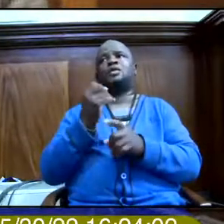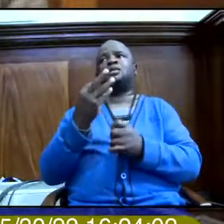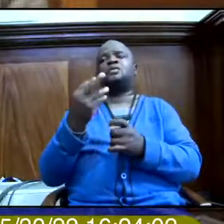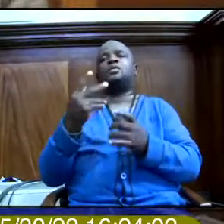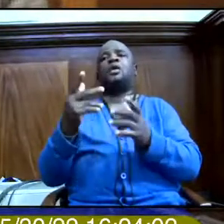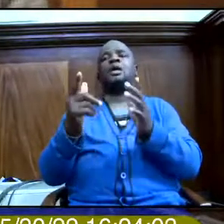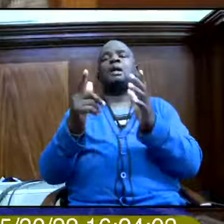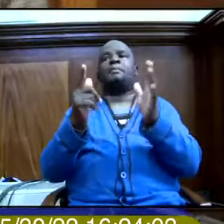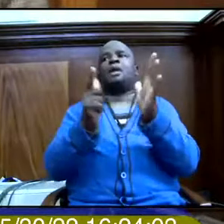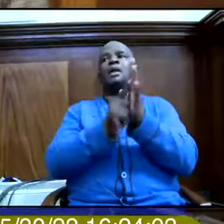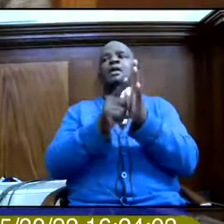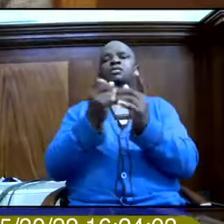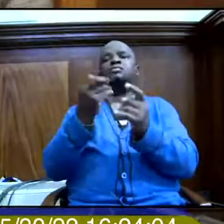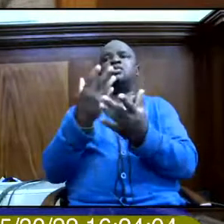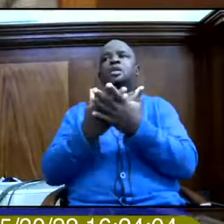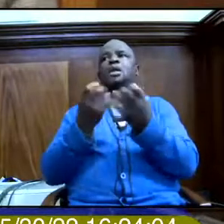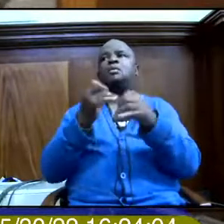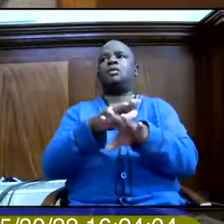its laws